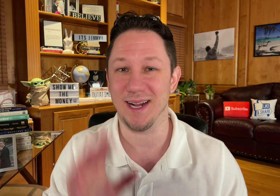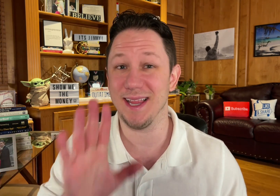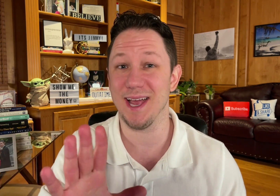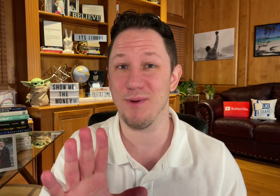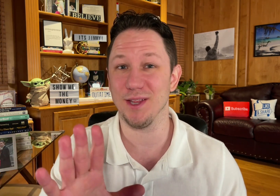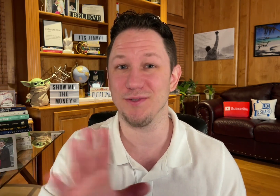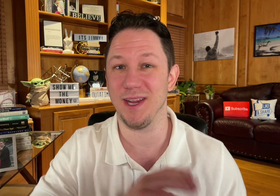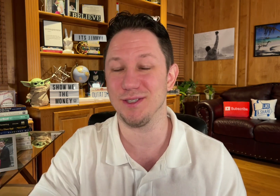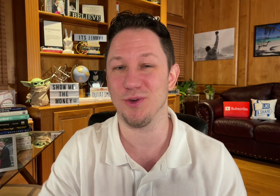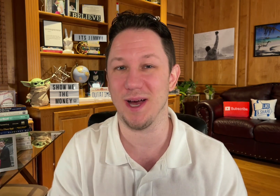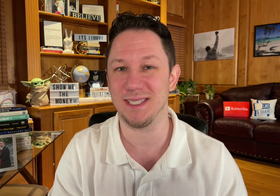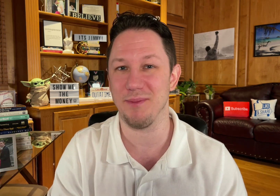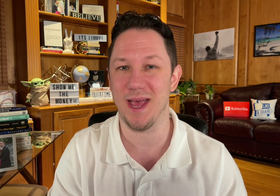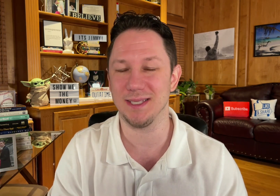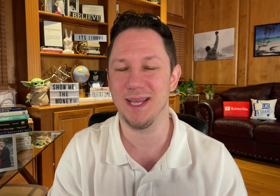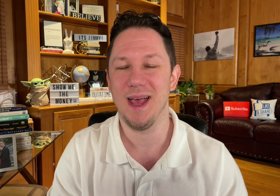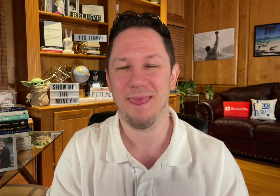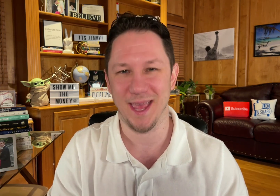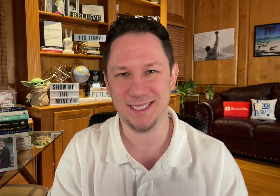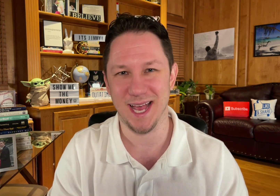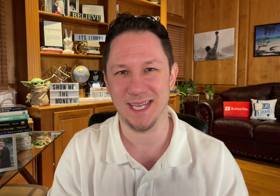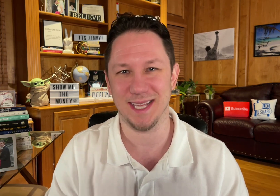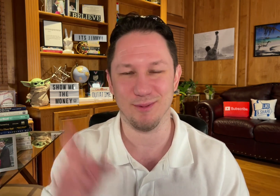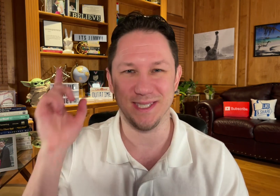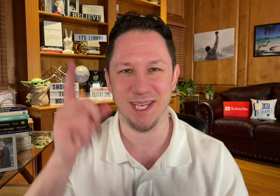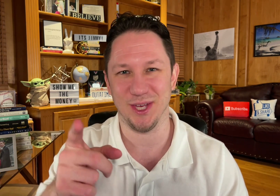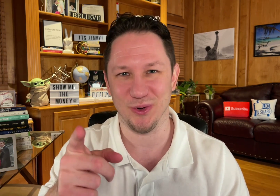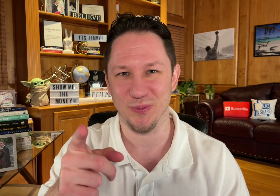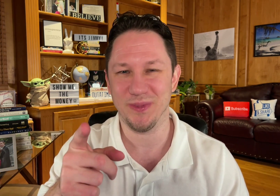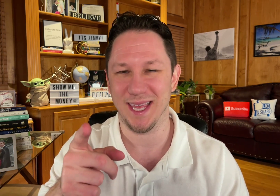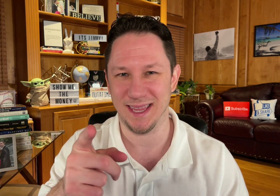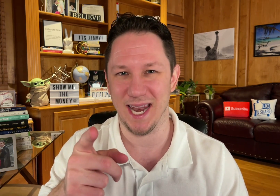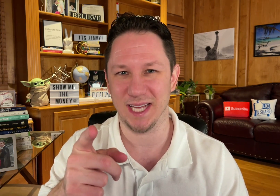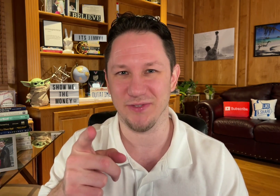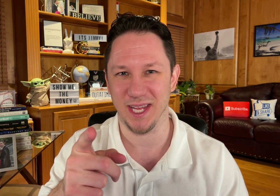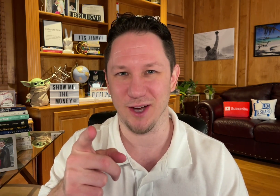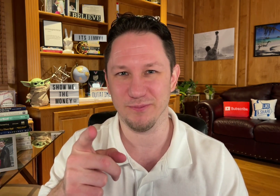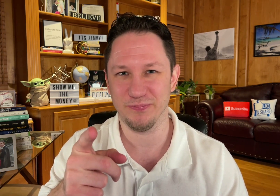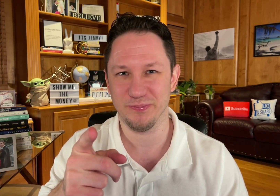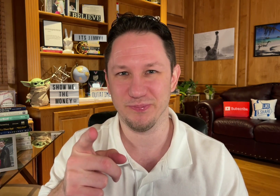do that. Click on one of those videos to watch them next. Thanks, guys, and I will see you in the next video.